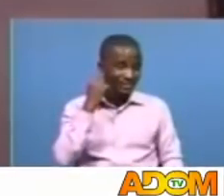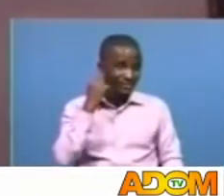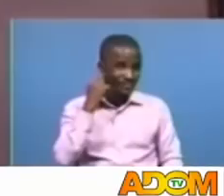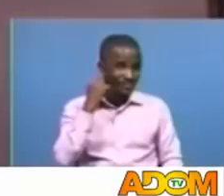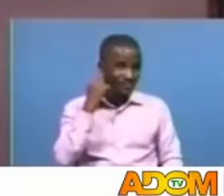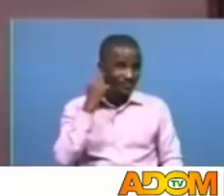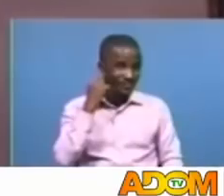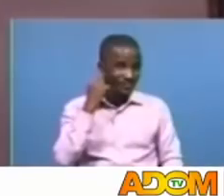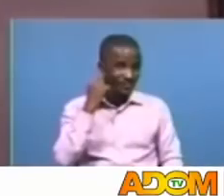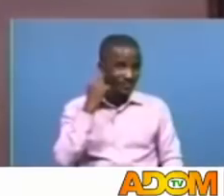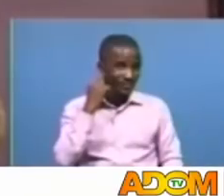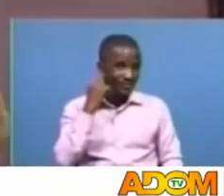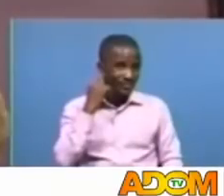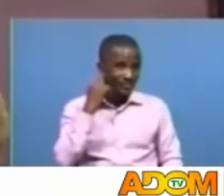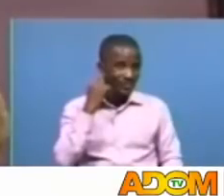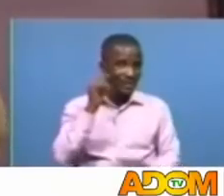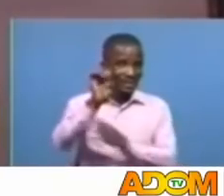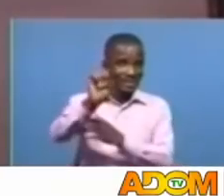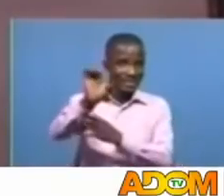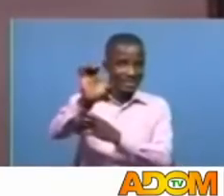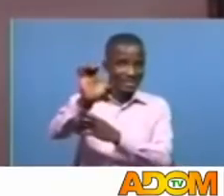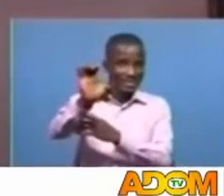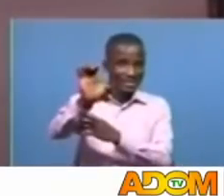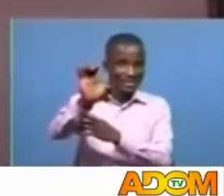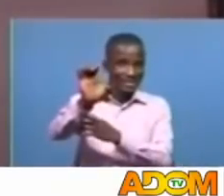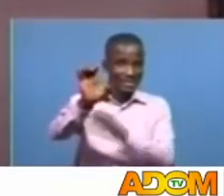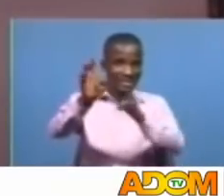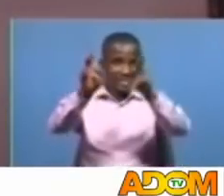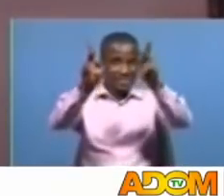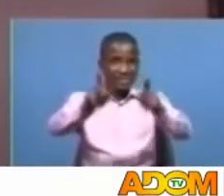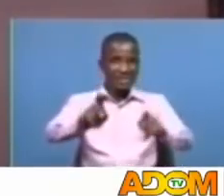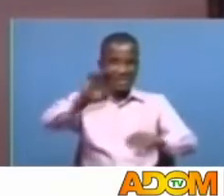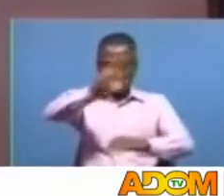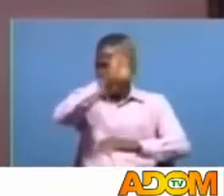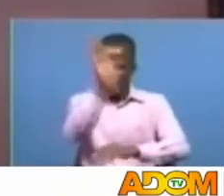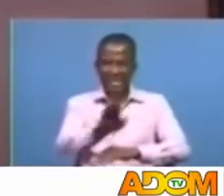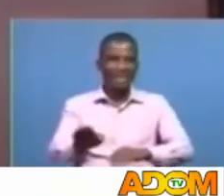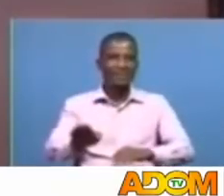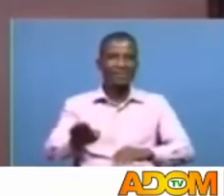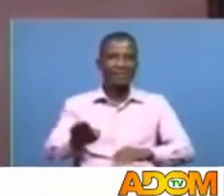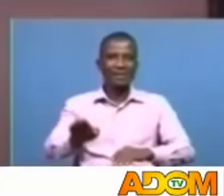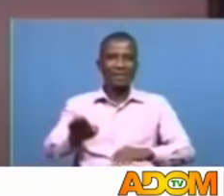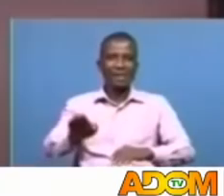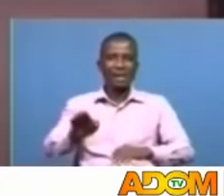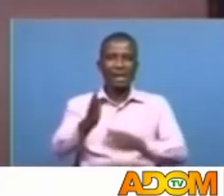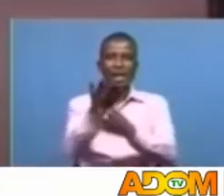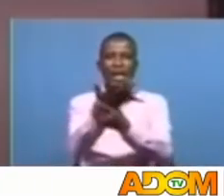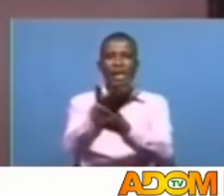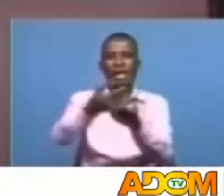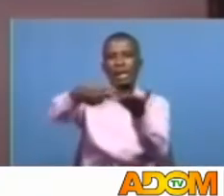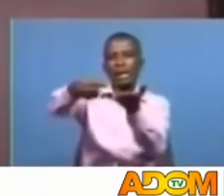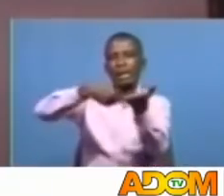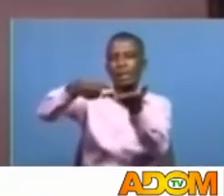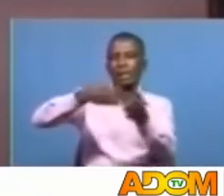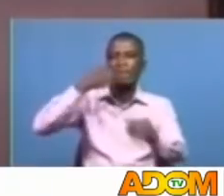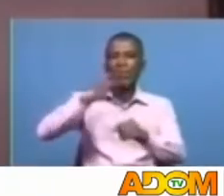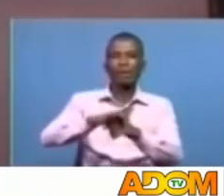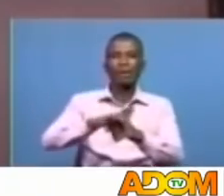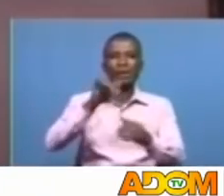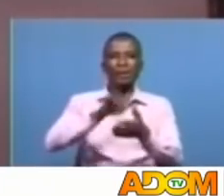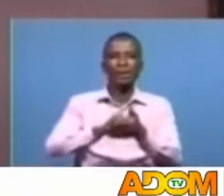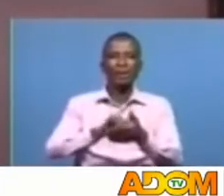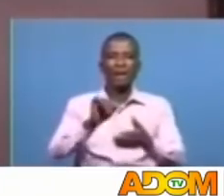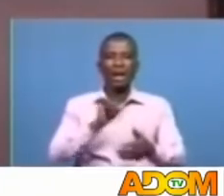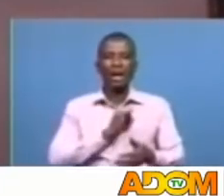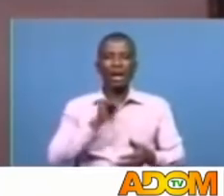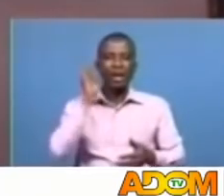the chair of the first respondent has never made any undertaking that